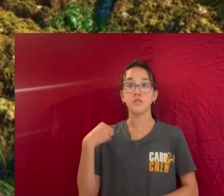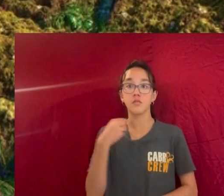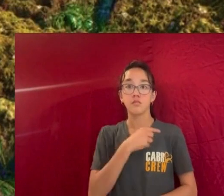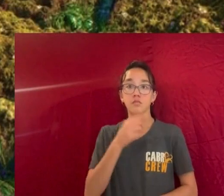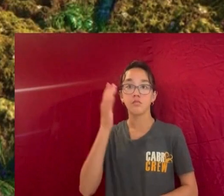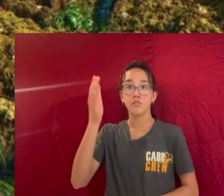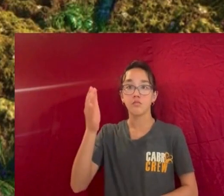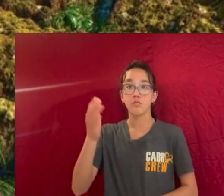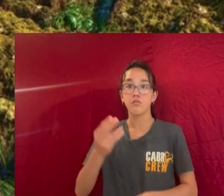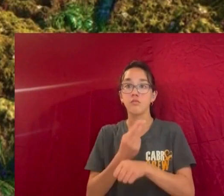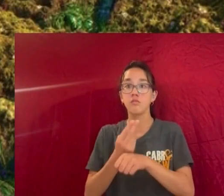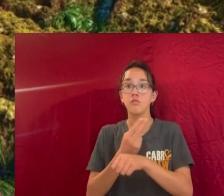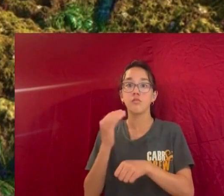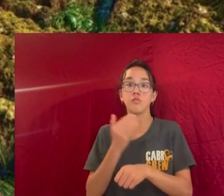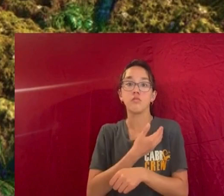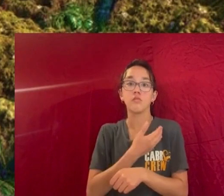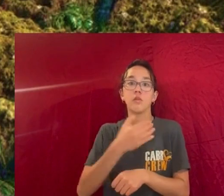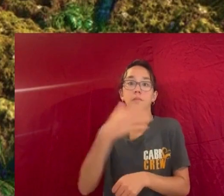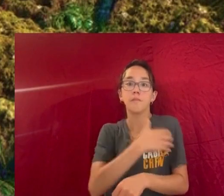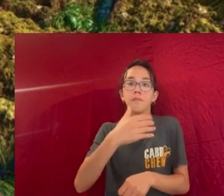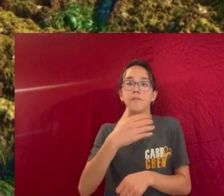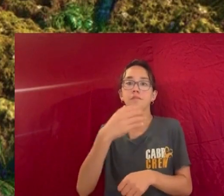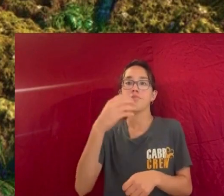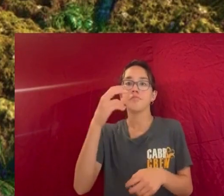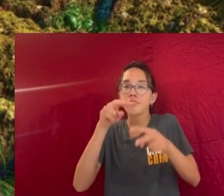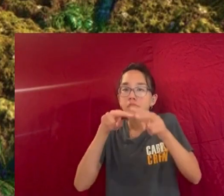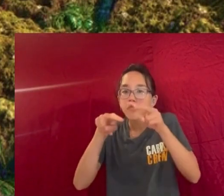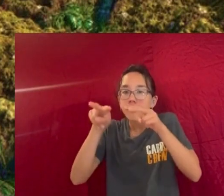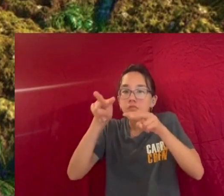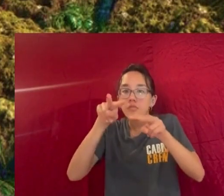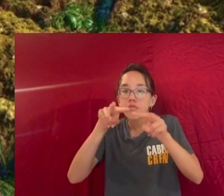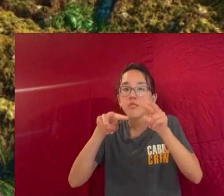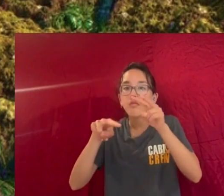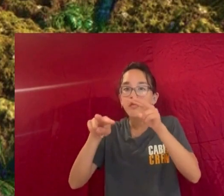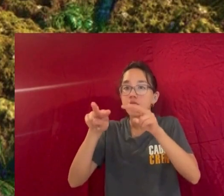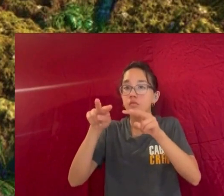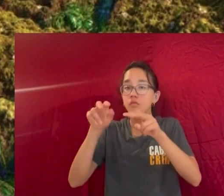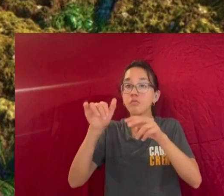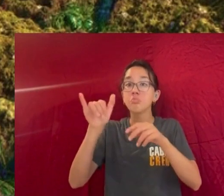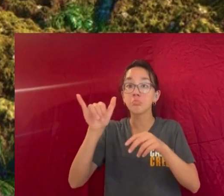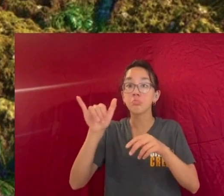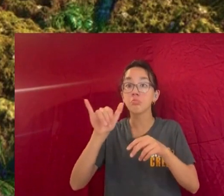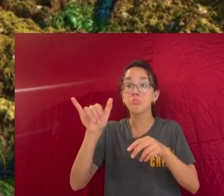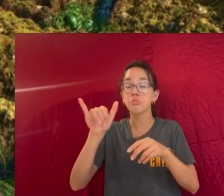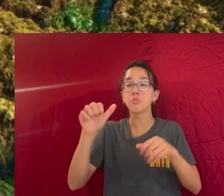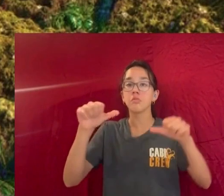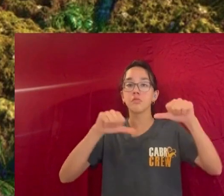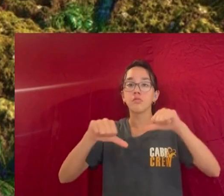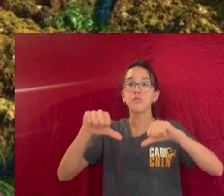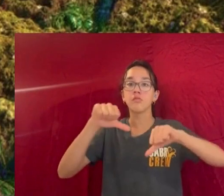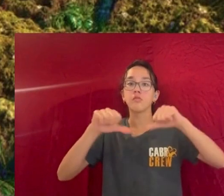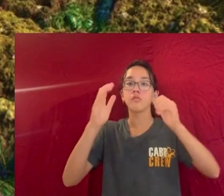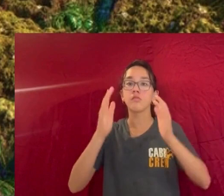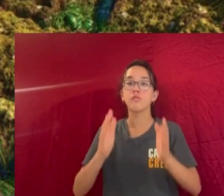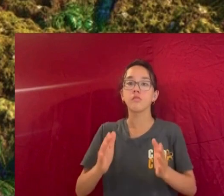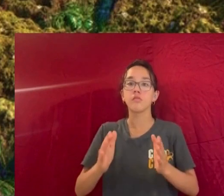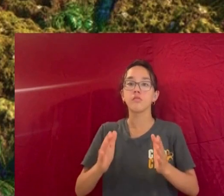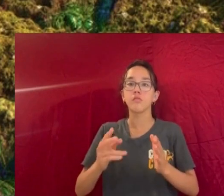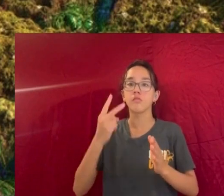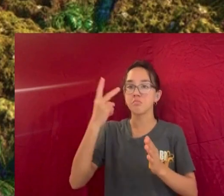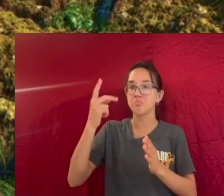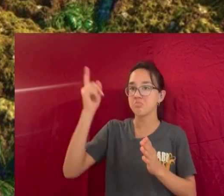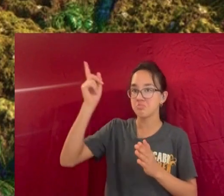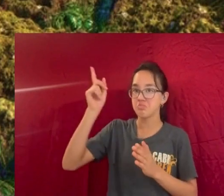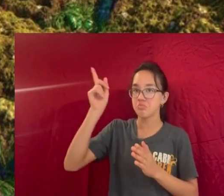We are going to use our powers of observation as scientists to take a look at this